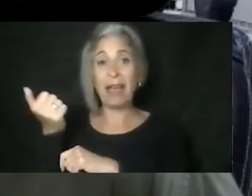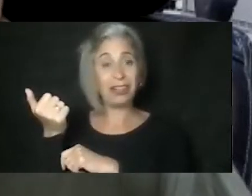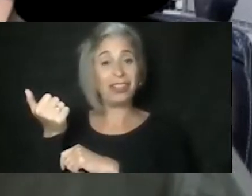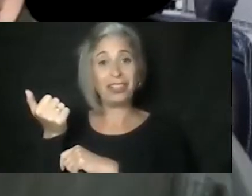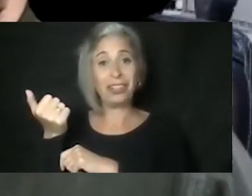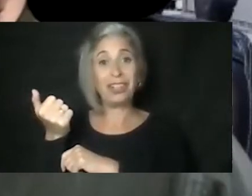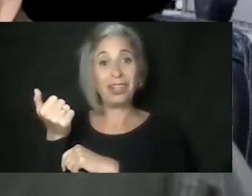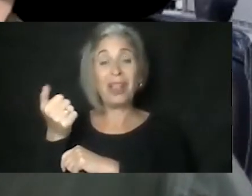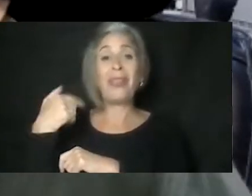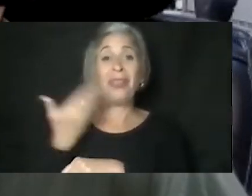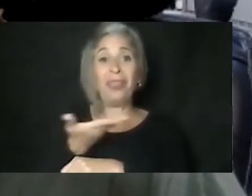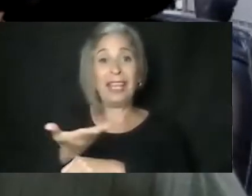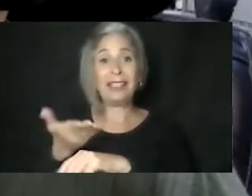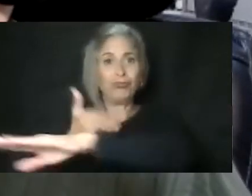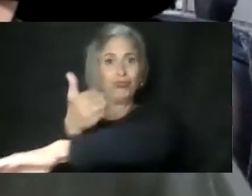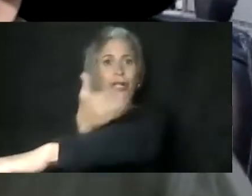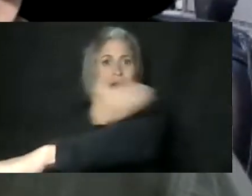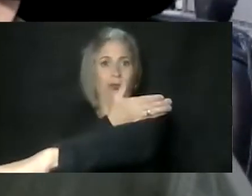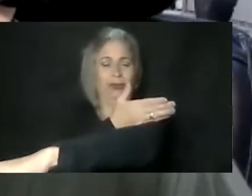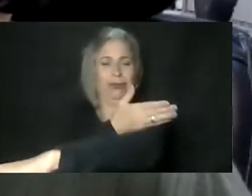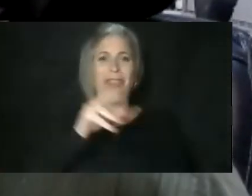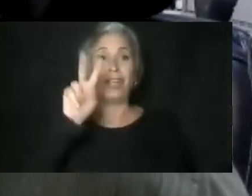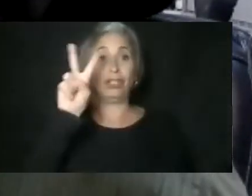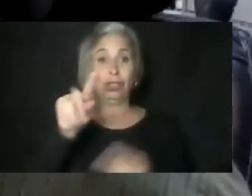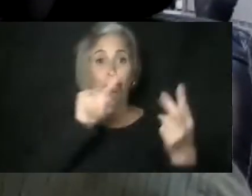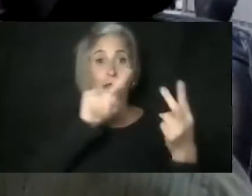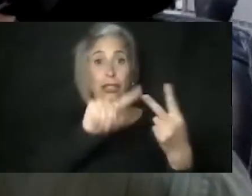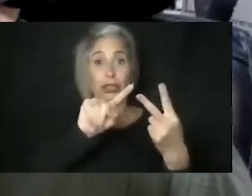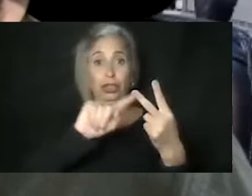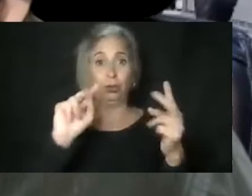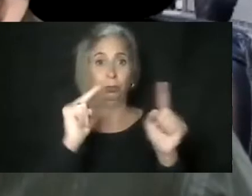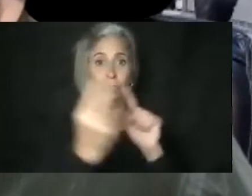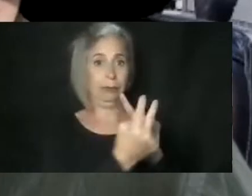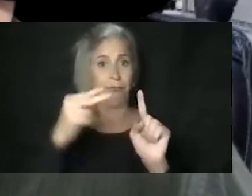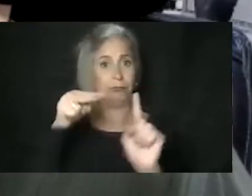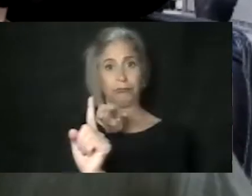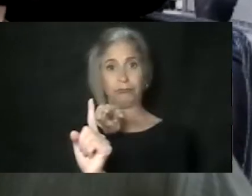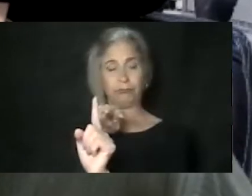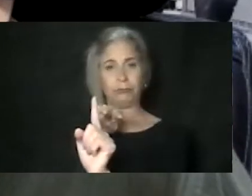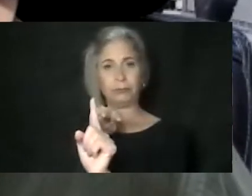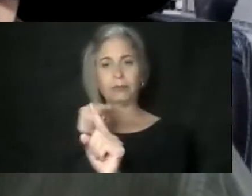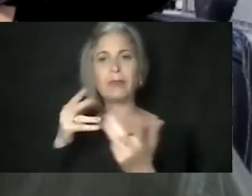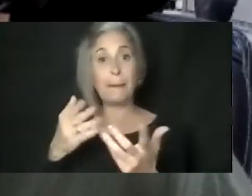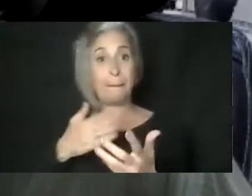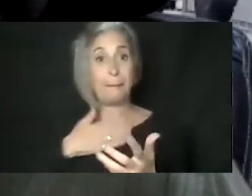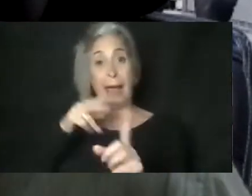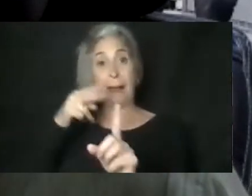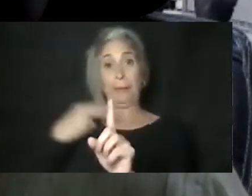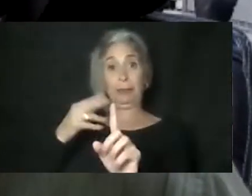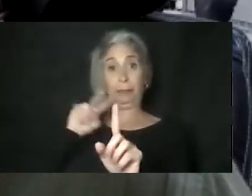things will be. So there's kind of two sides to that, and I've talked a little bit about it from my